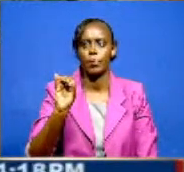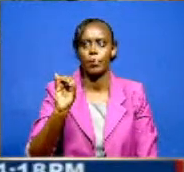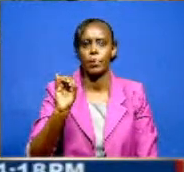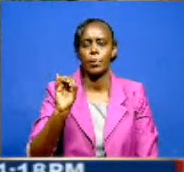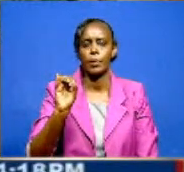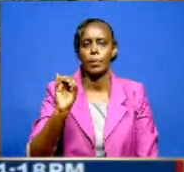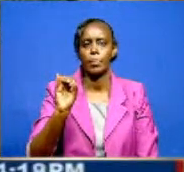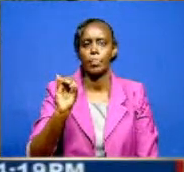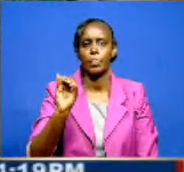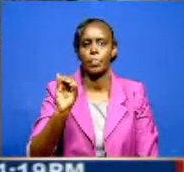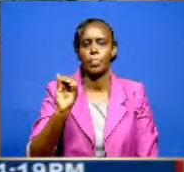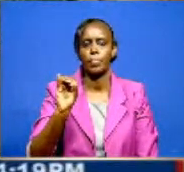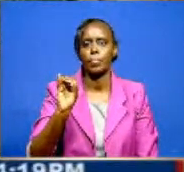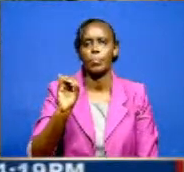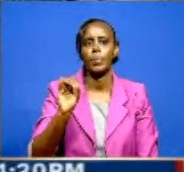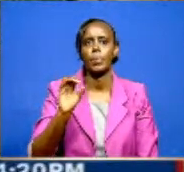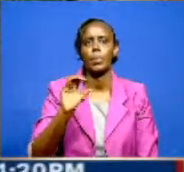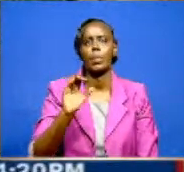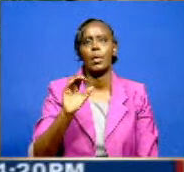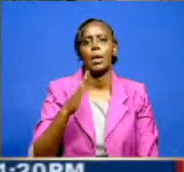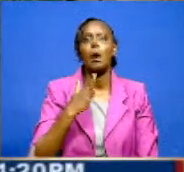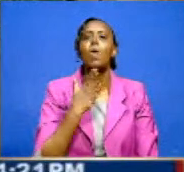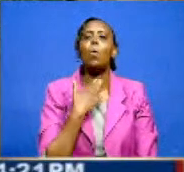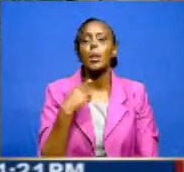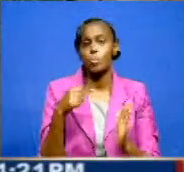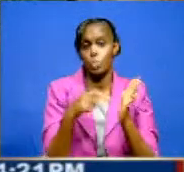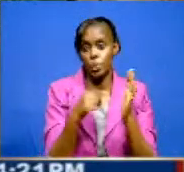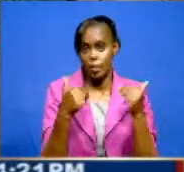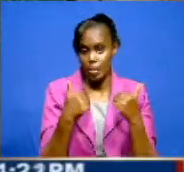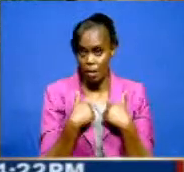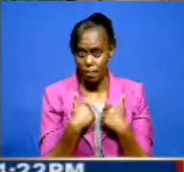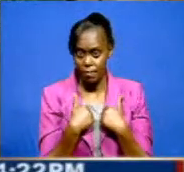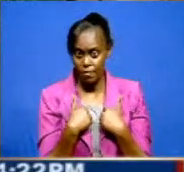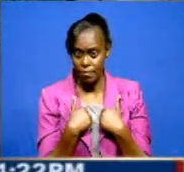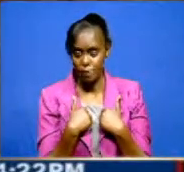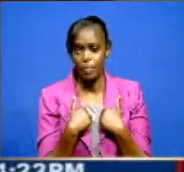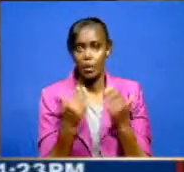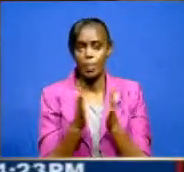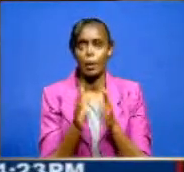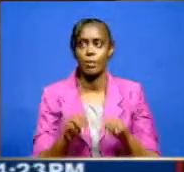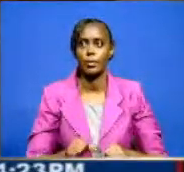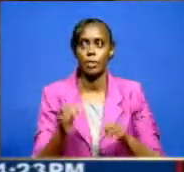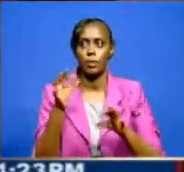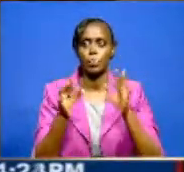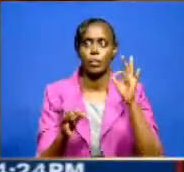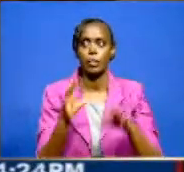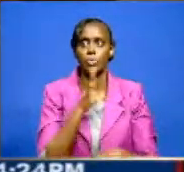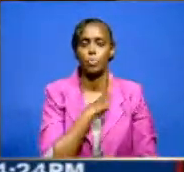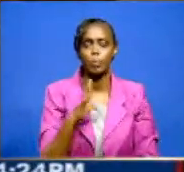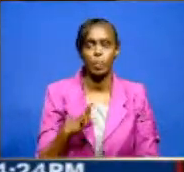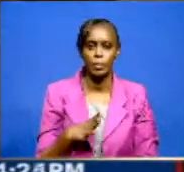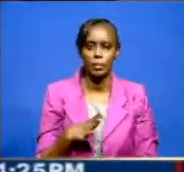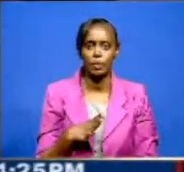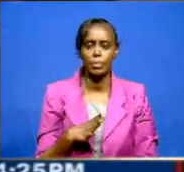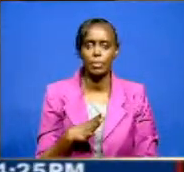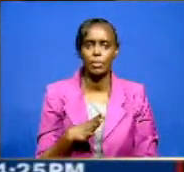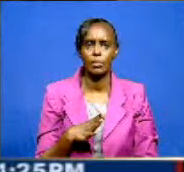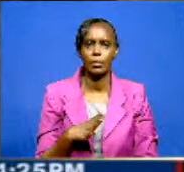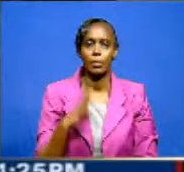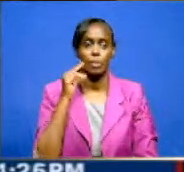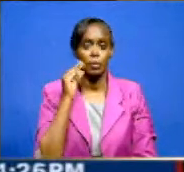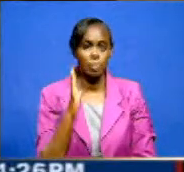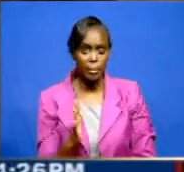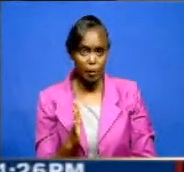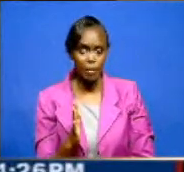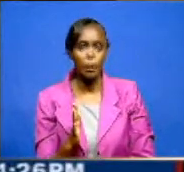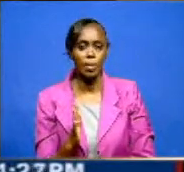Counsel, Okongo Mugene, and the chair of the Justice Committee, I just feel, Mr. Speaker, that